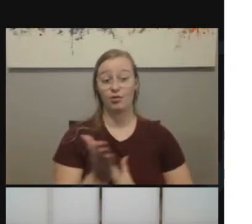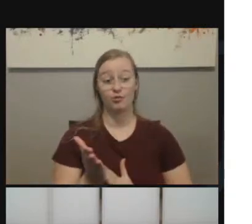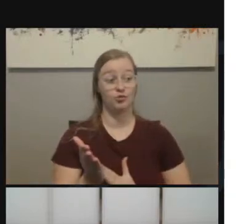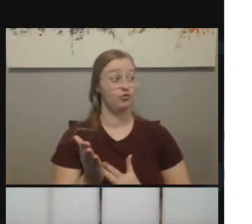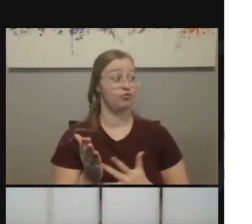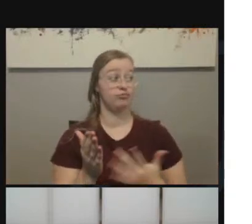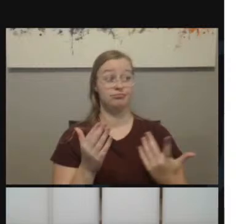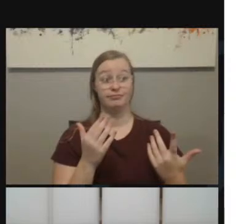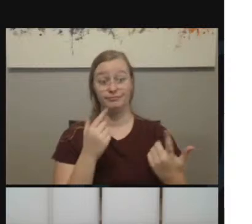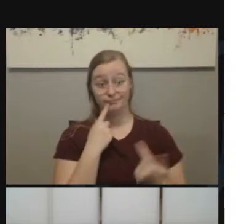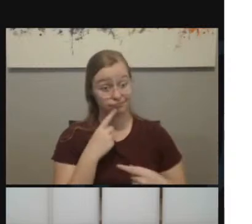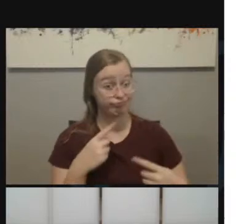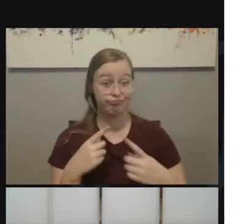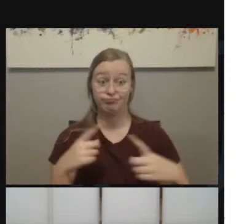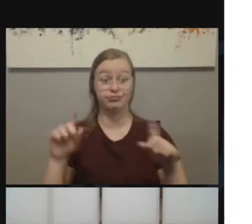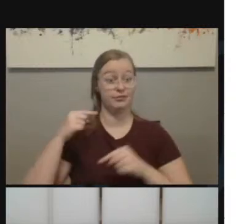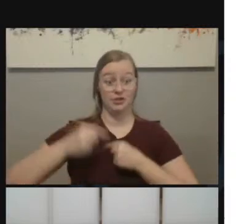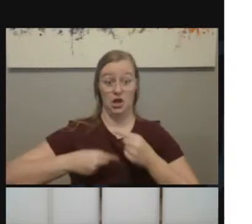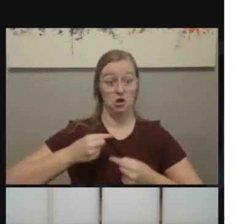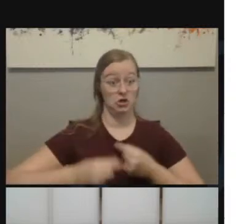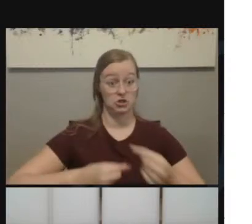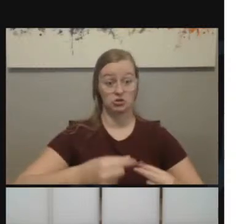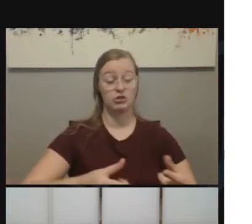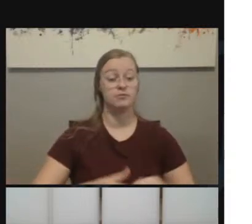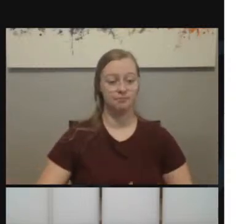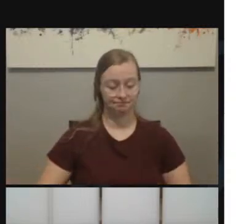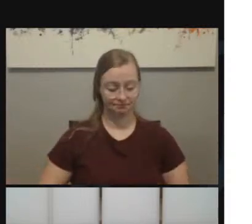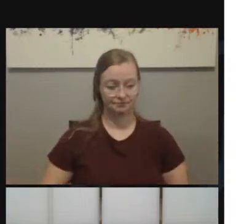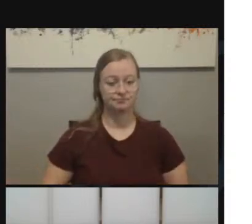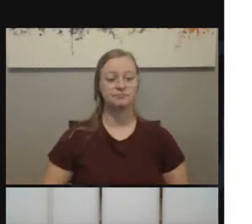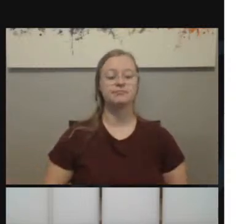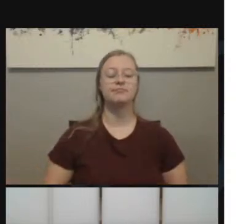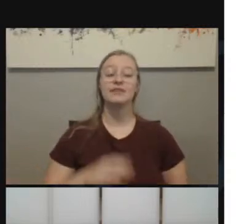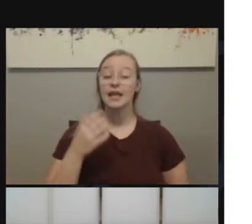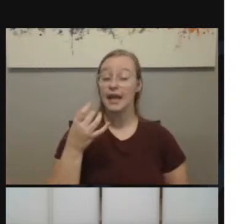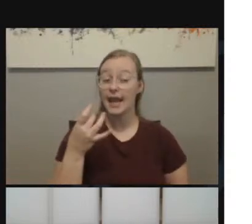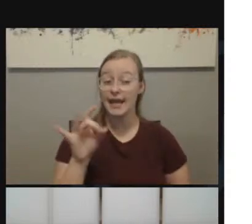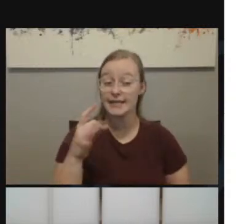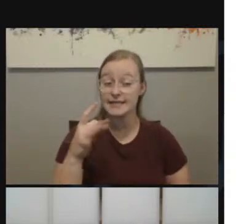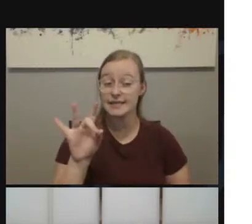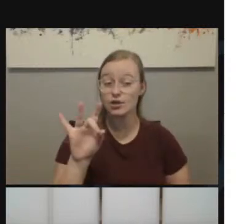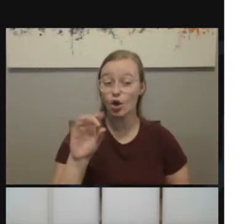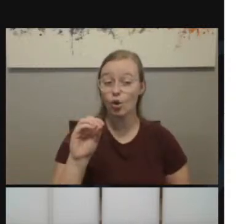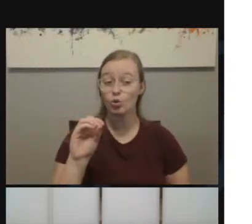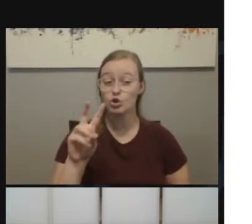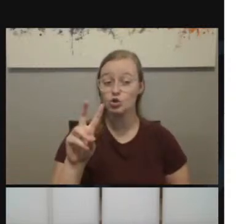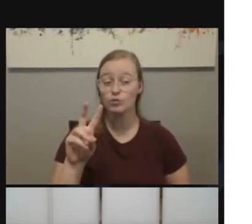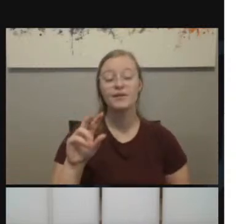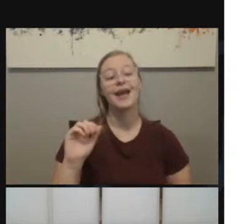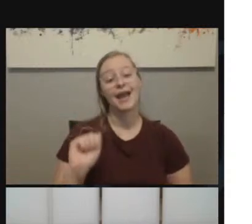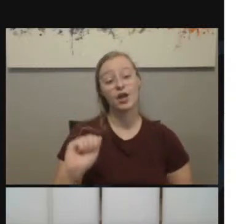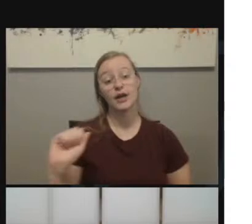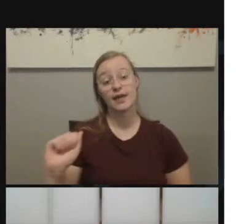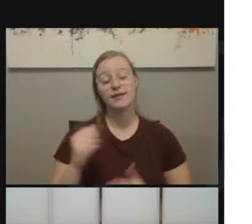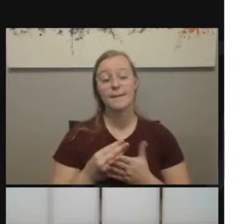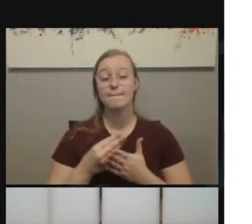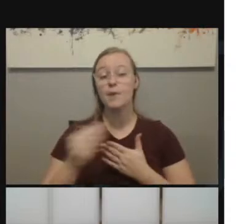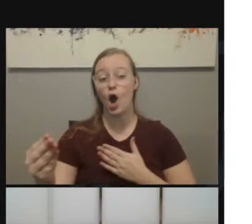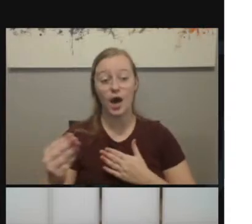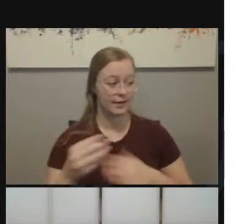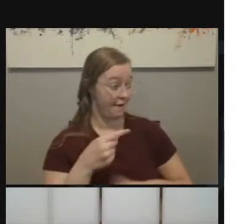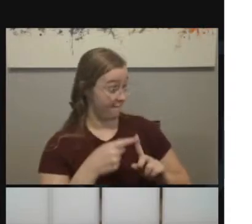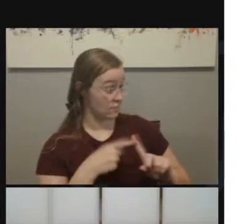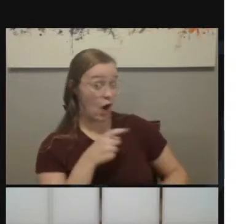succession of generations. In 1802, Aaron Anthony purchased from Edward